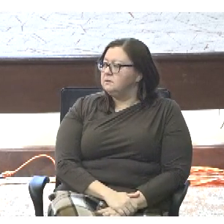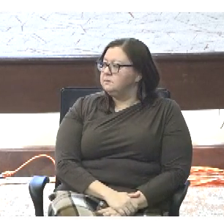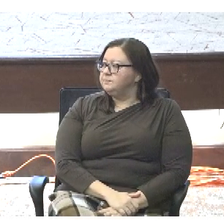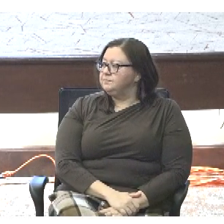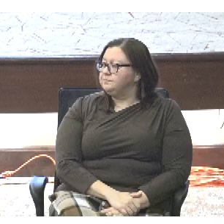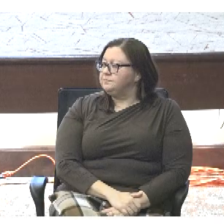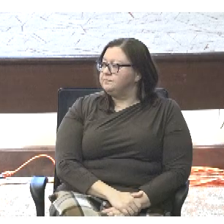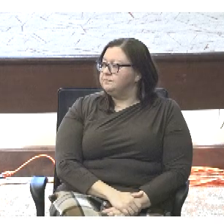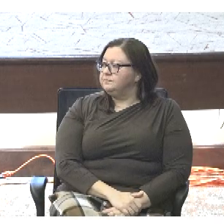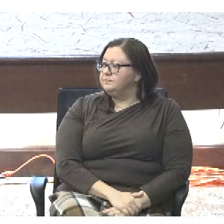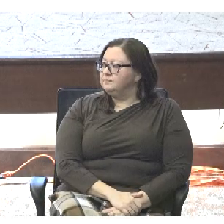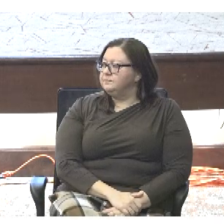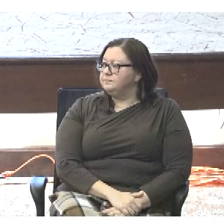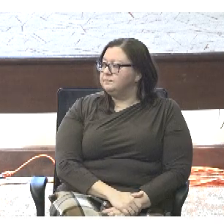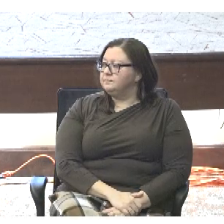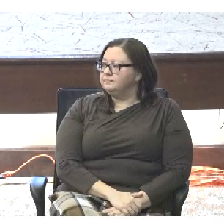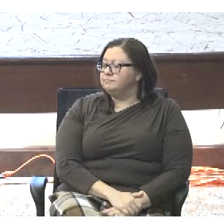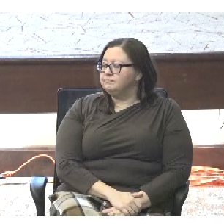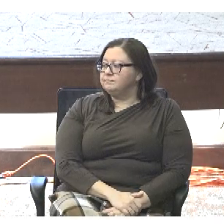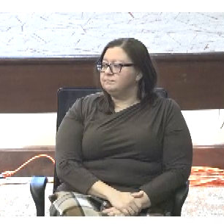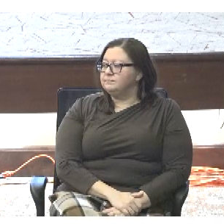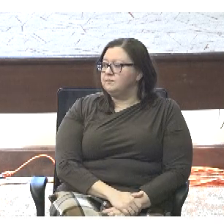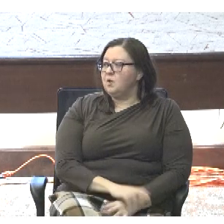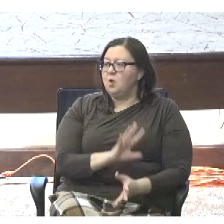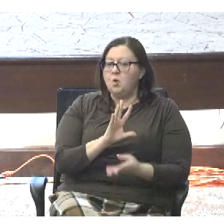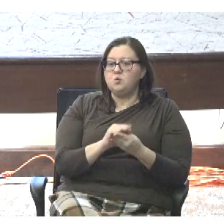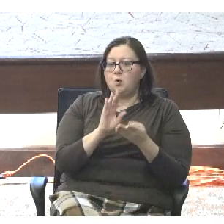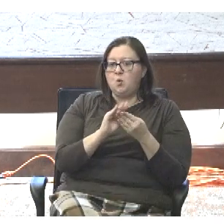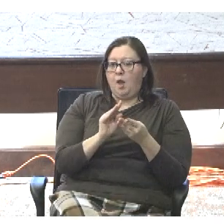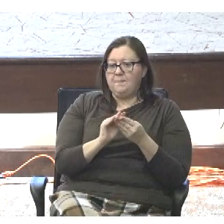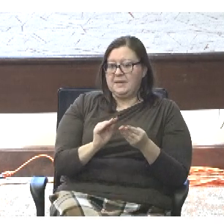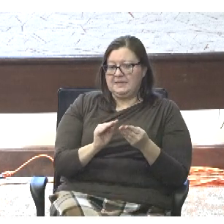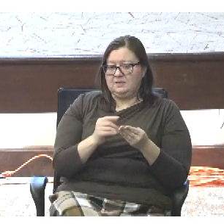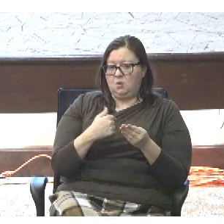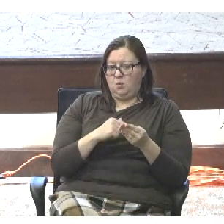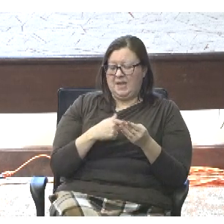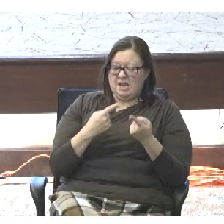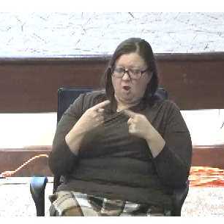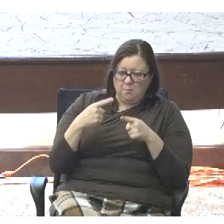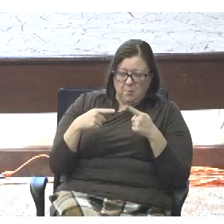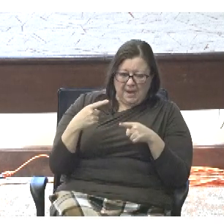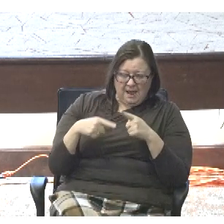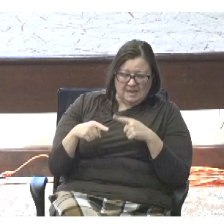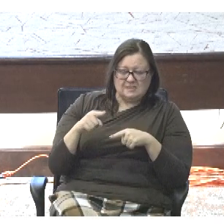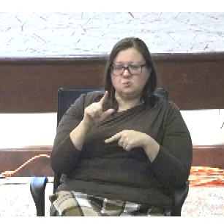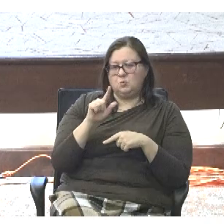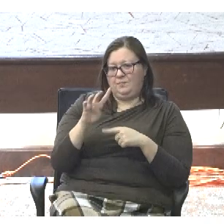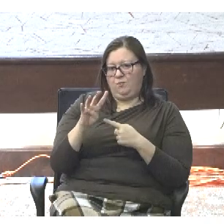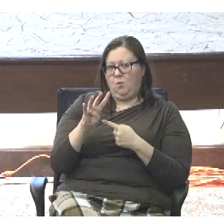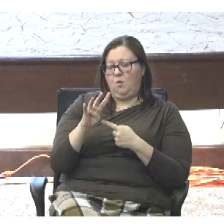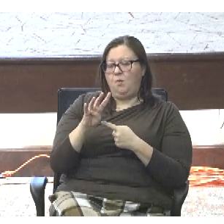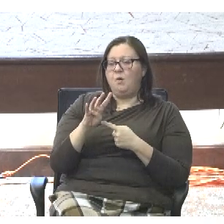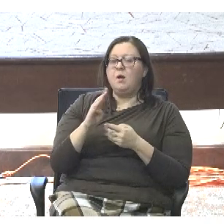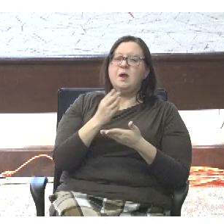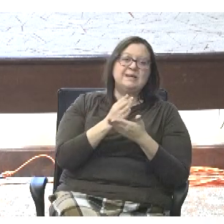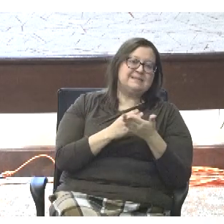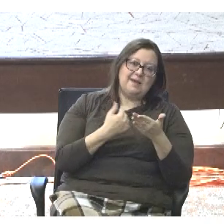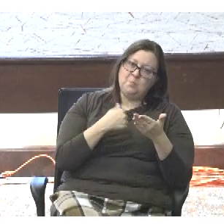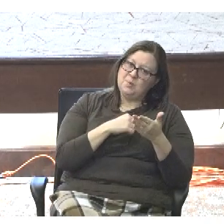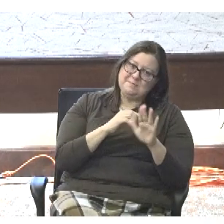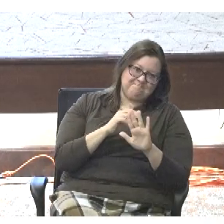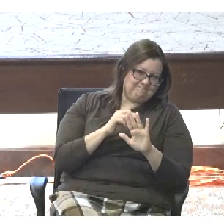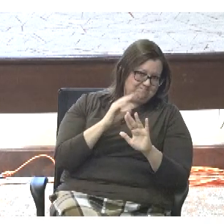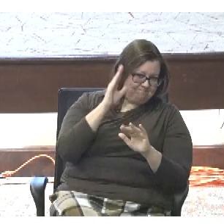there were 24 comments that we acquiesced or compromised on. However, there were a couple that we